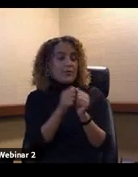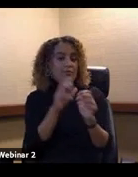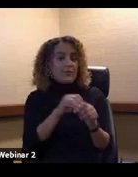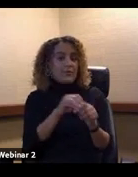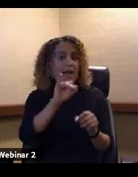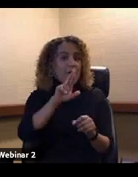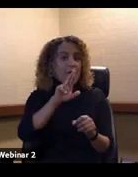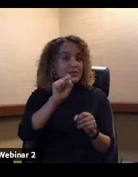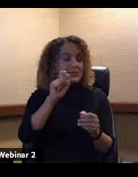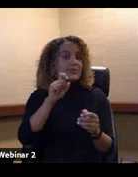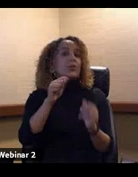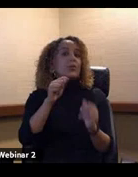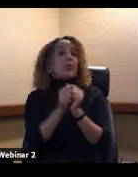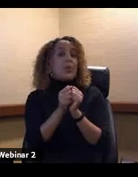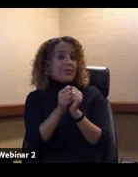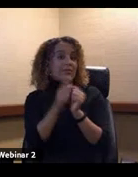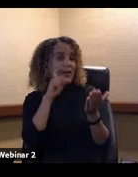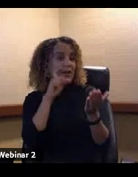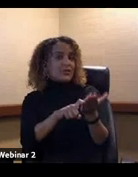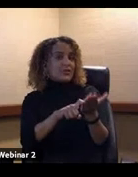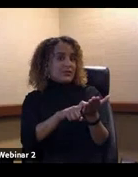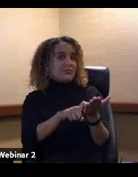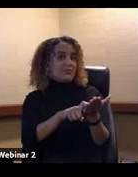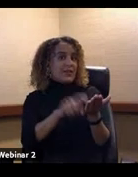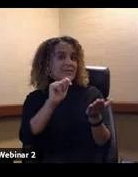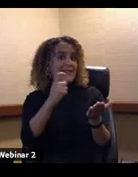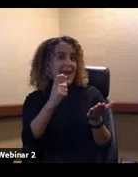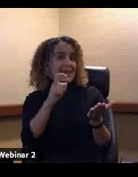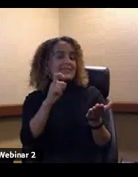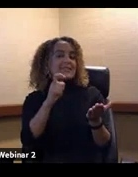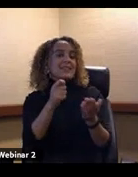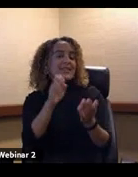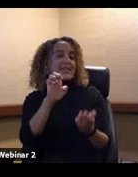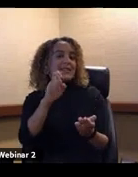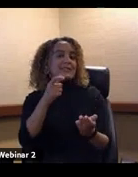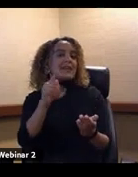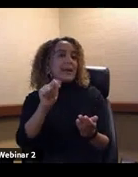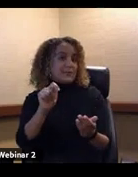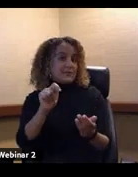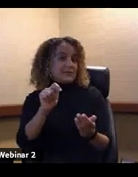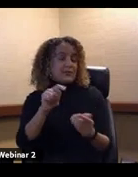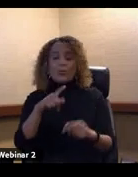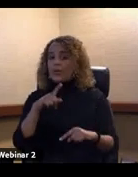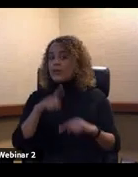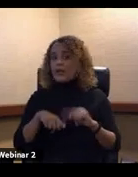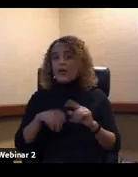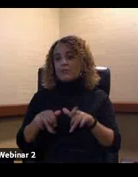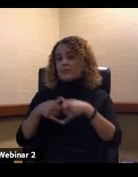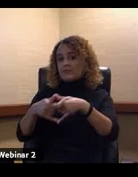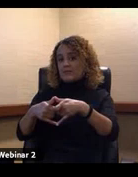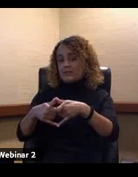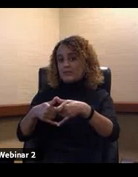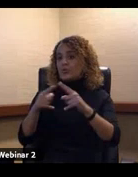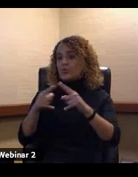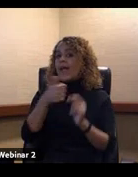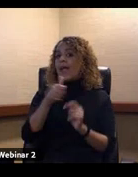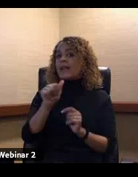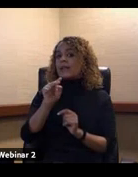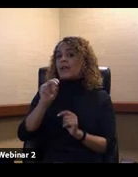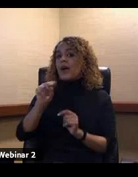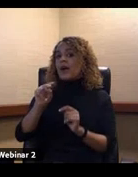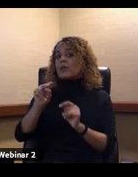recognizing your tax-exempt status. OVW cannot make an award to any nonprofit organization that does